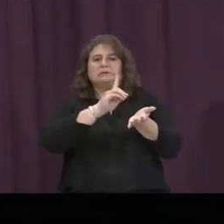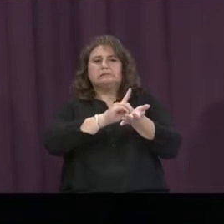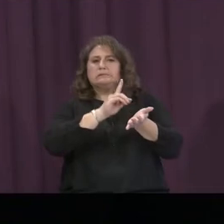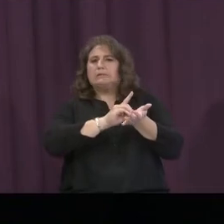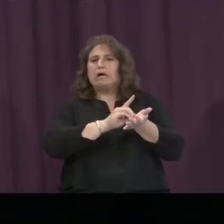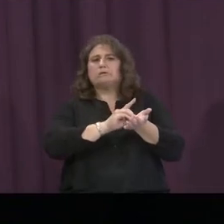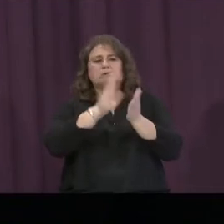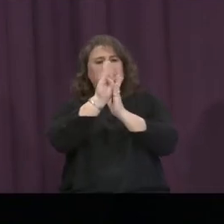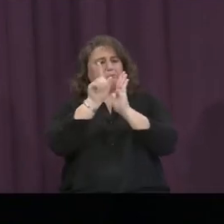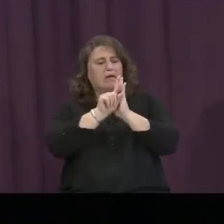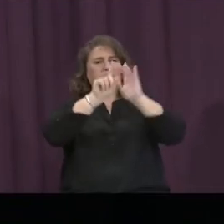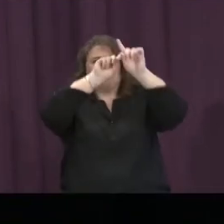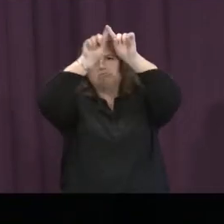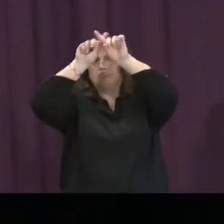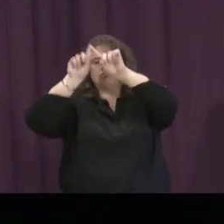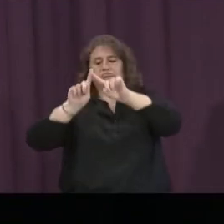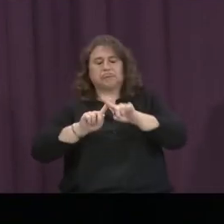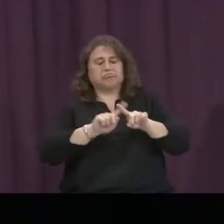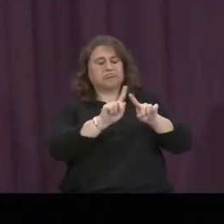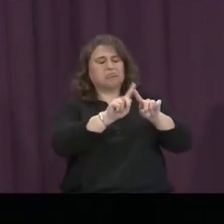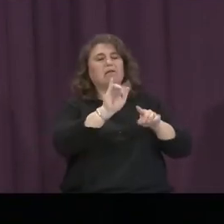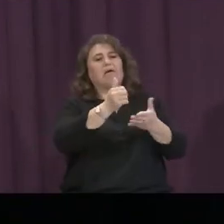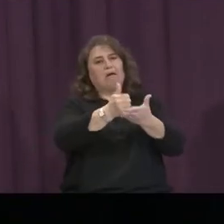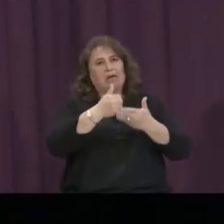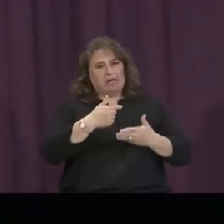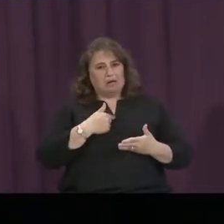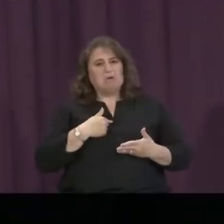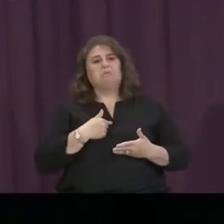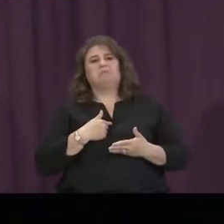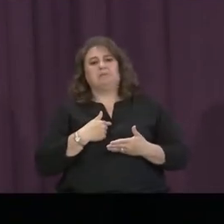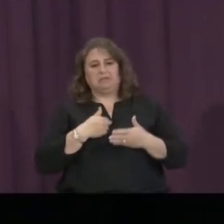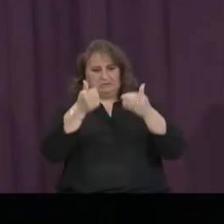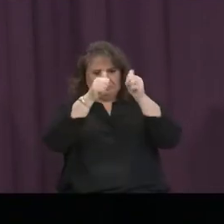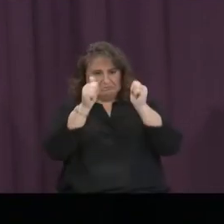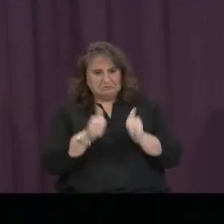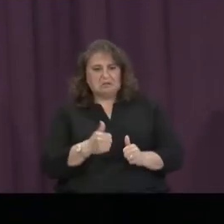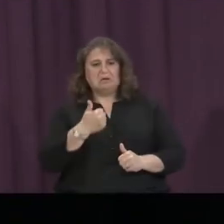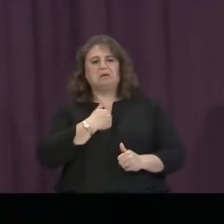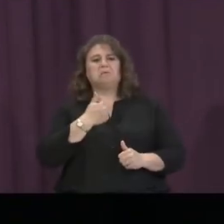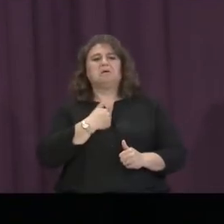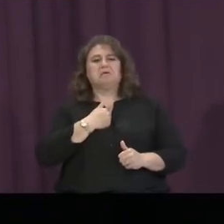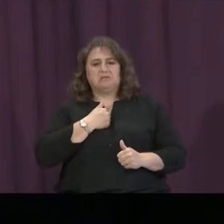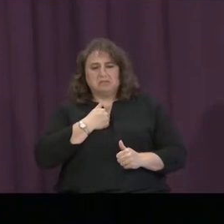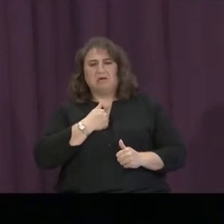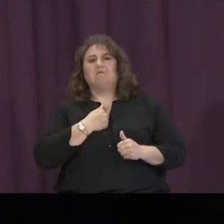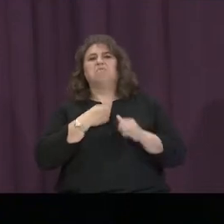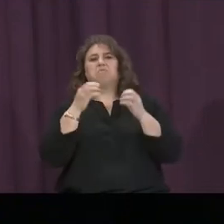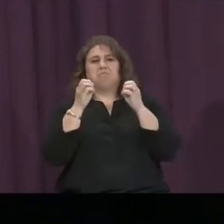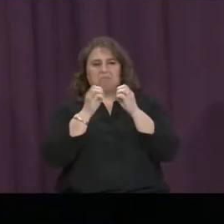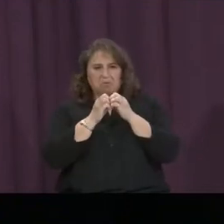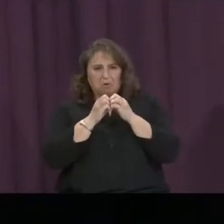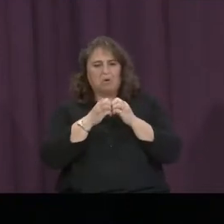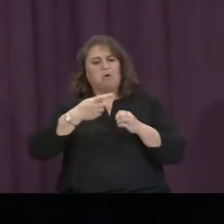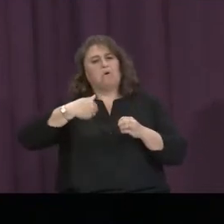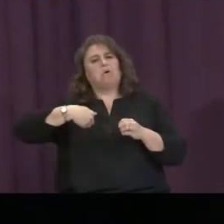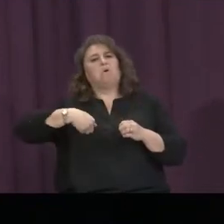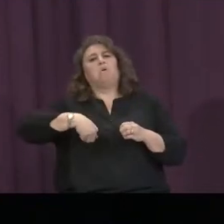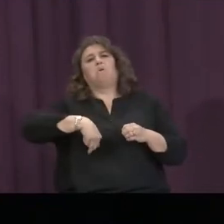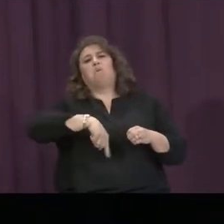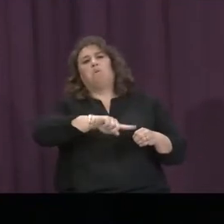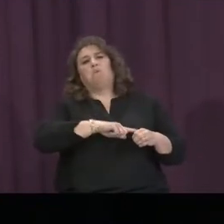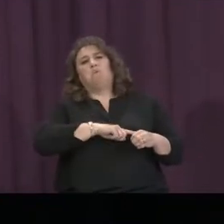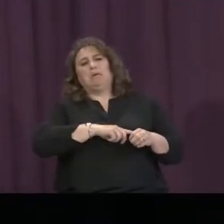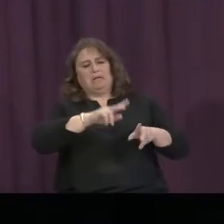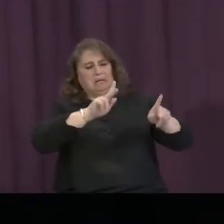backgrounds. And that just helped to shape me even better to, um, learn that there are so many things that we have in common as